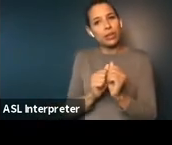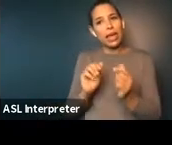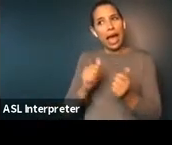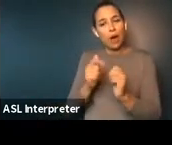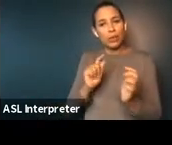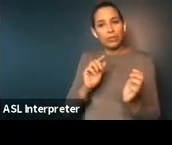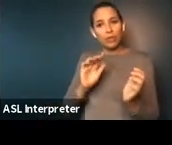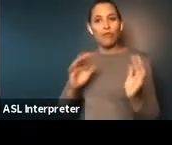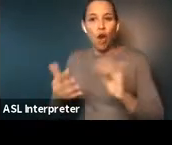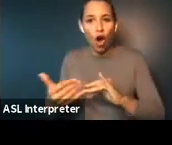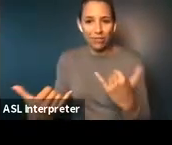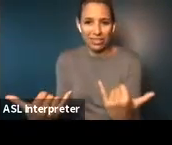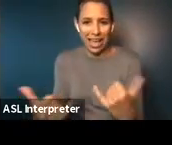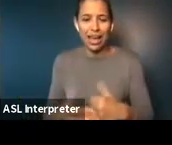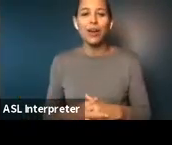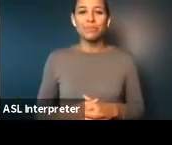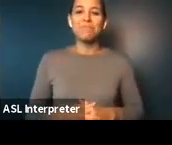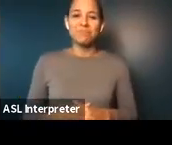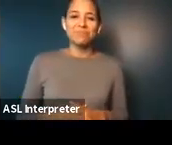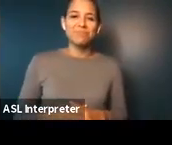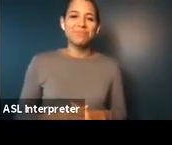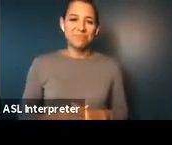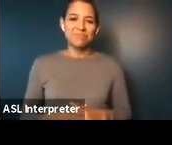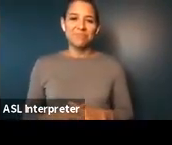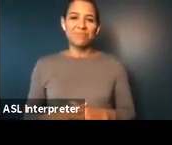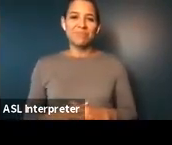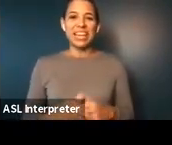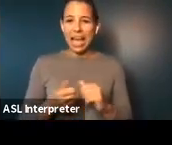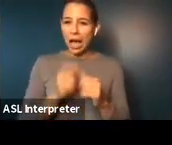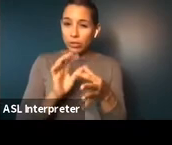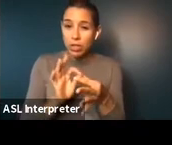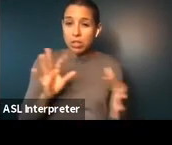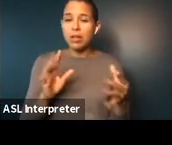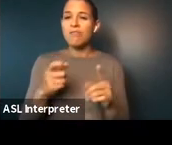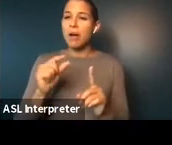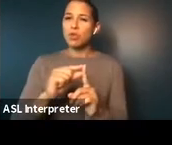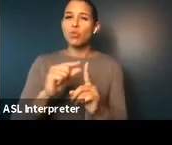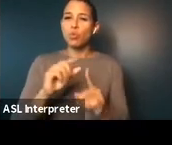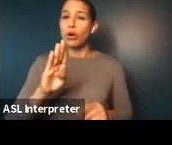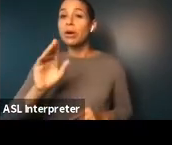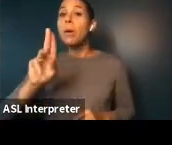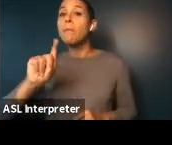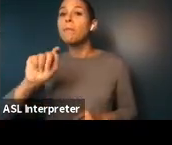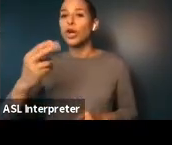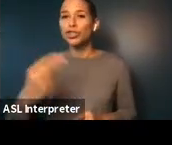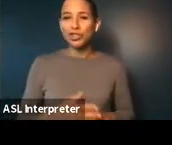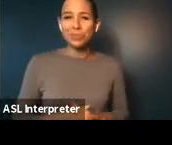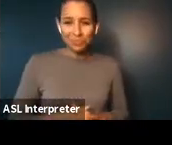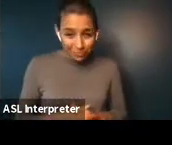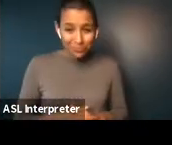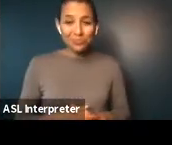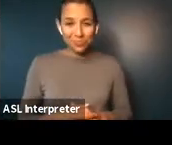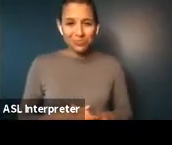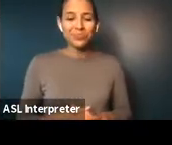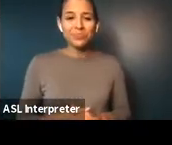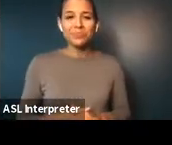has become untethered, for example, from the word bench. Um, yeah. So maybe we should talk